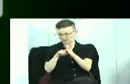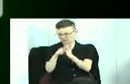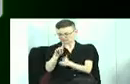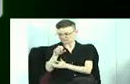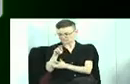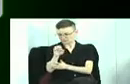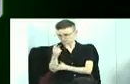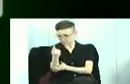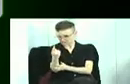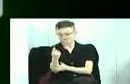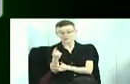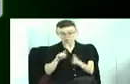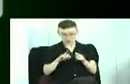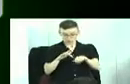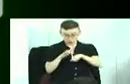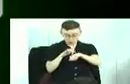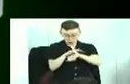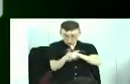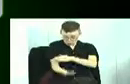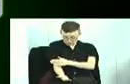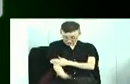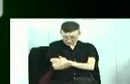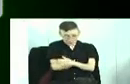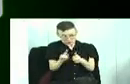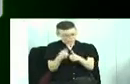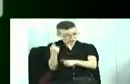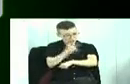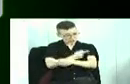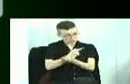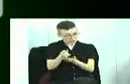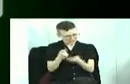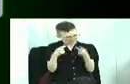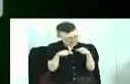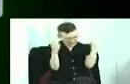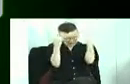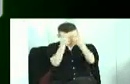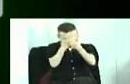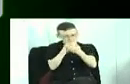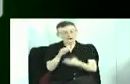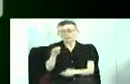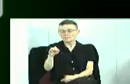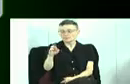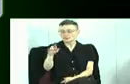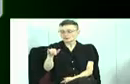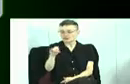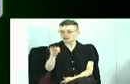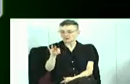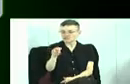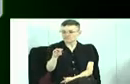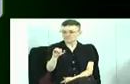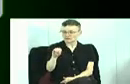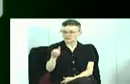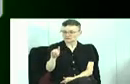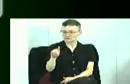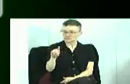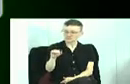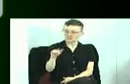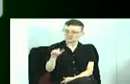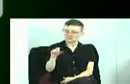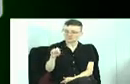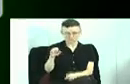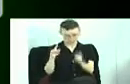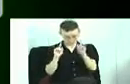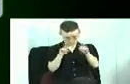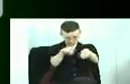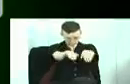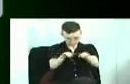Early in the morning on the first day of the week, while it was still dark, Mary of Magdala came to the tomb. She saw that the stone